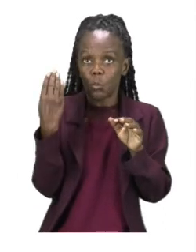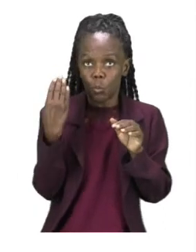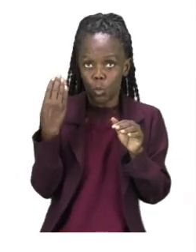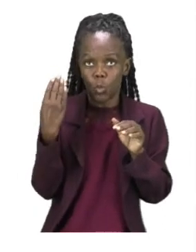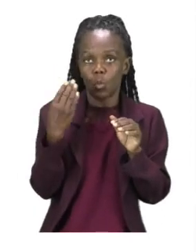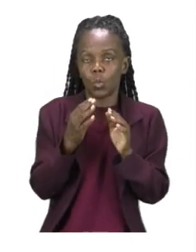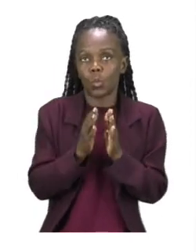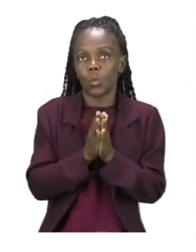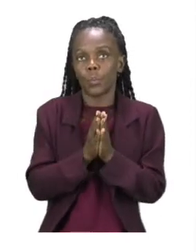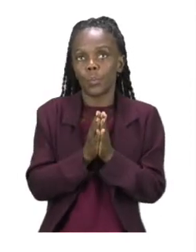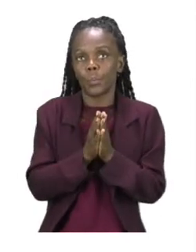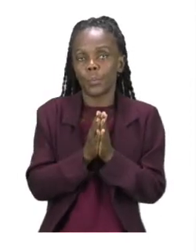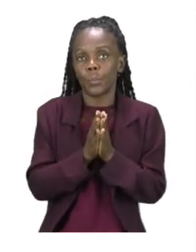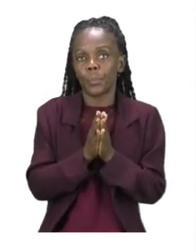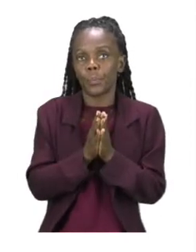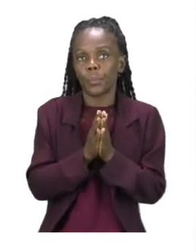with 0.